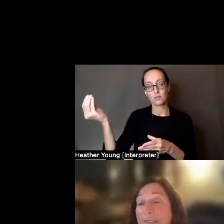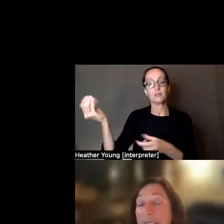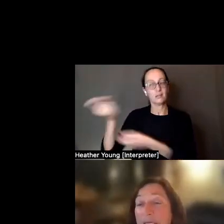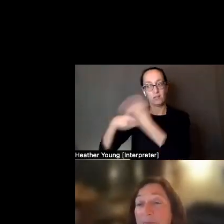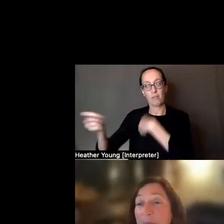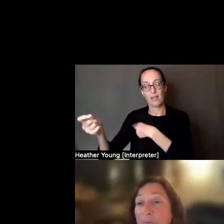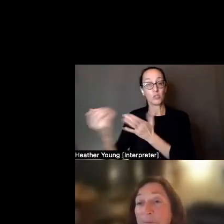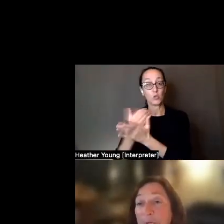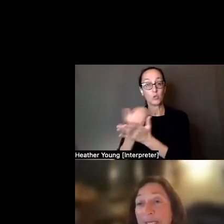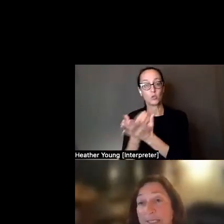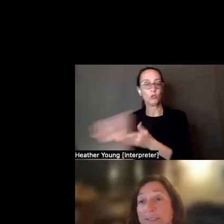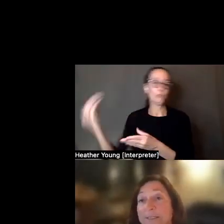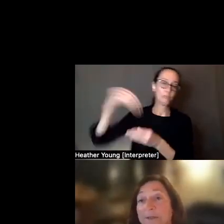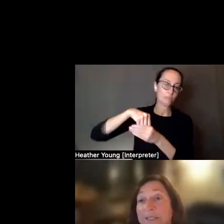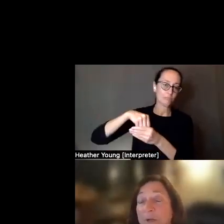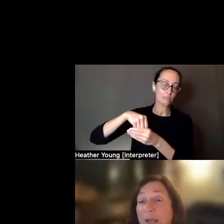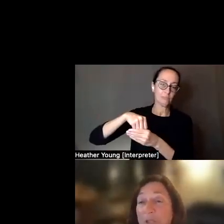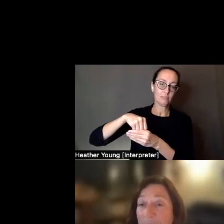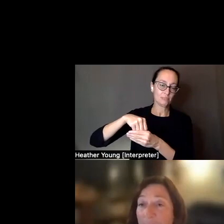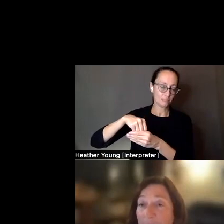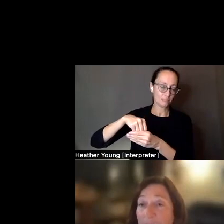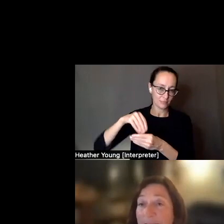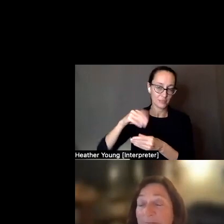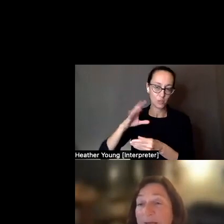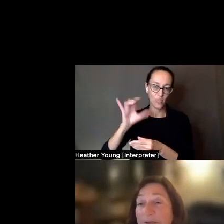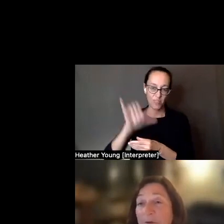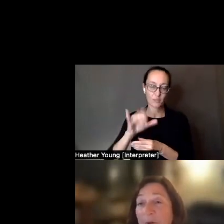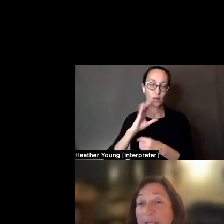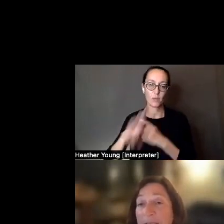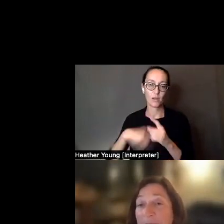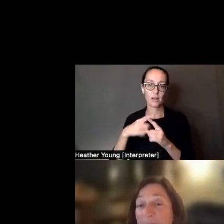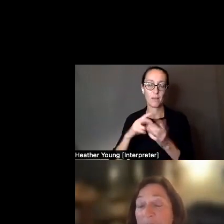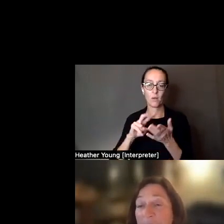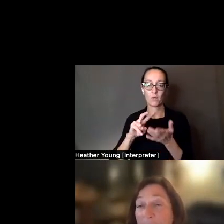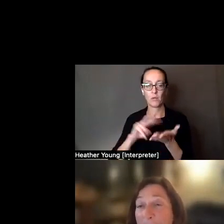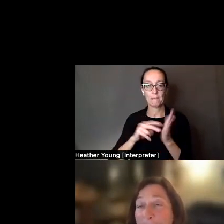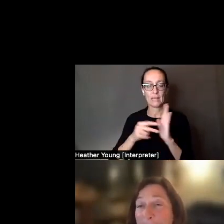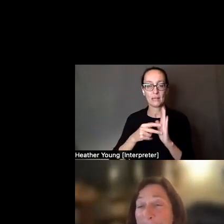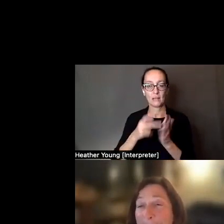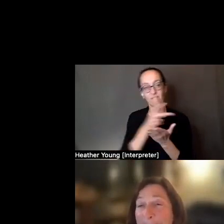device put in. So that's what I'm talking about when I say a failure rate.